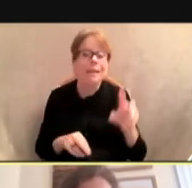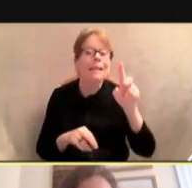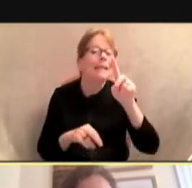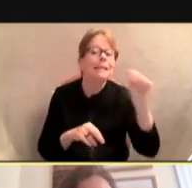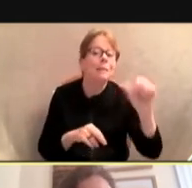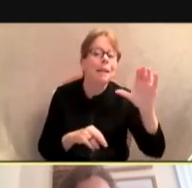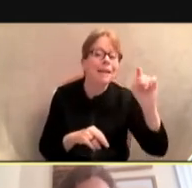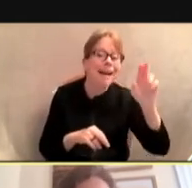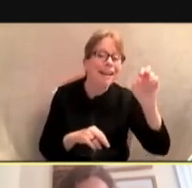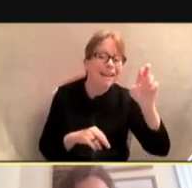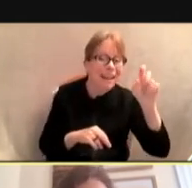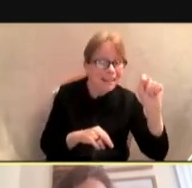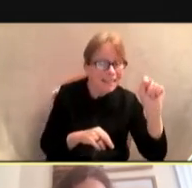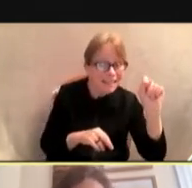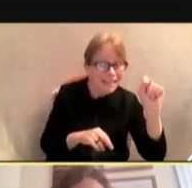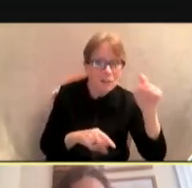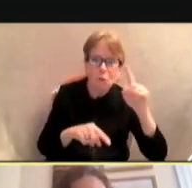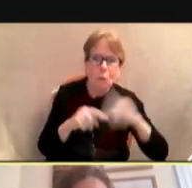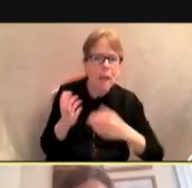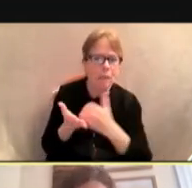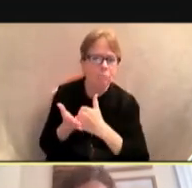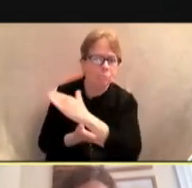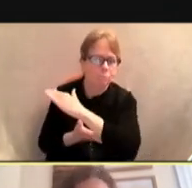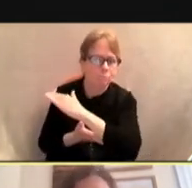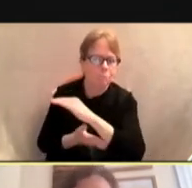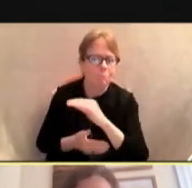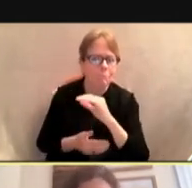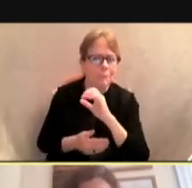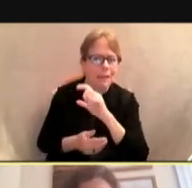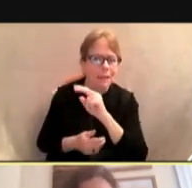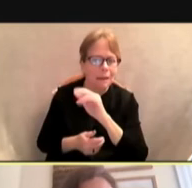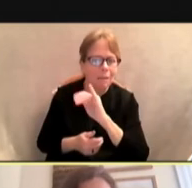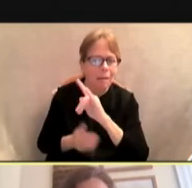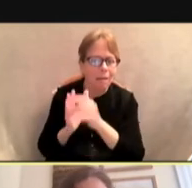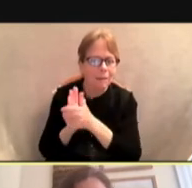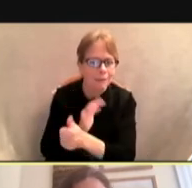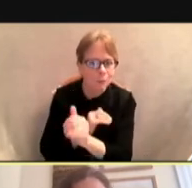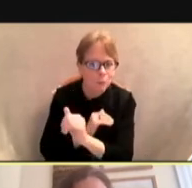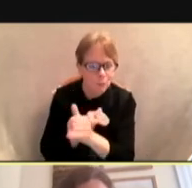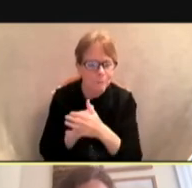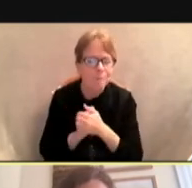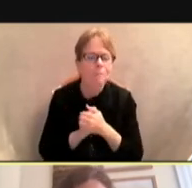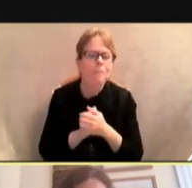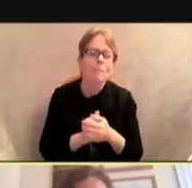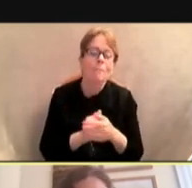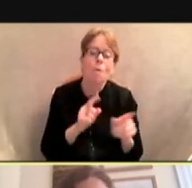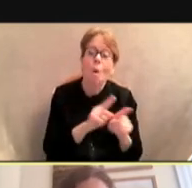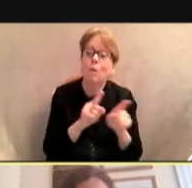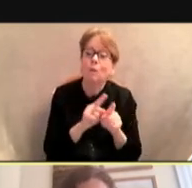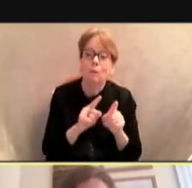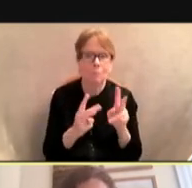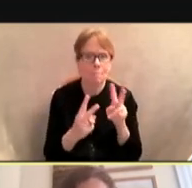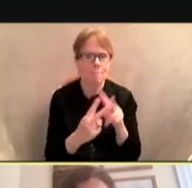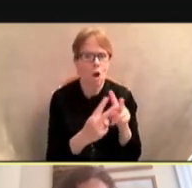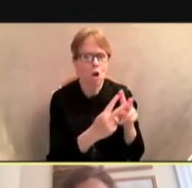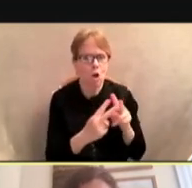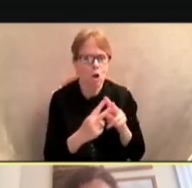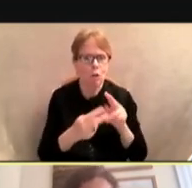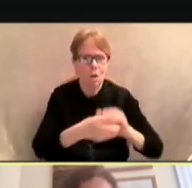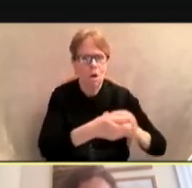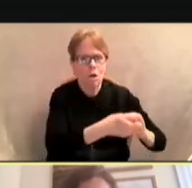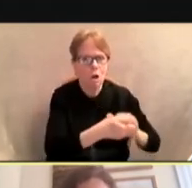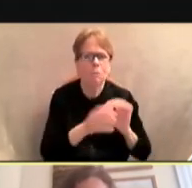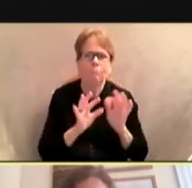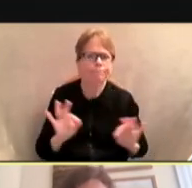make sure we hit the clinical piece too. And second, when we're doing this, partnerships are key. And we'll talk about this again. I'm